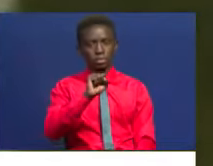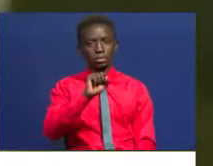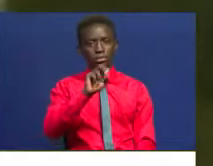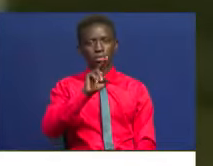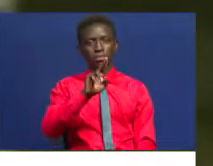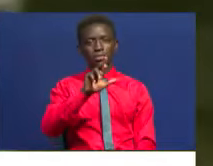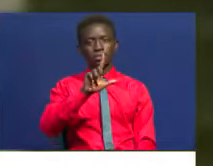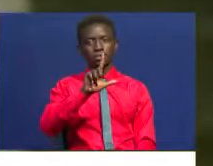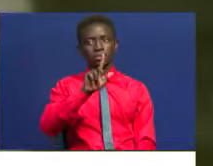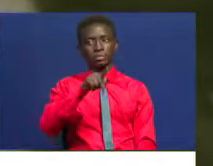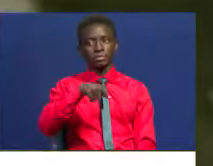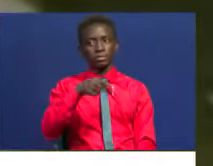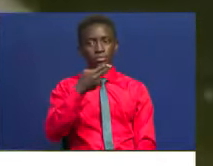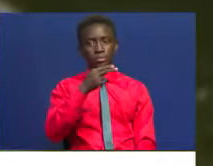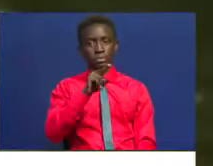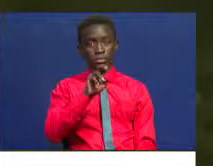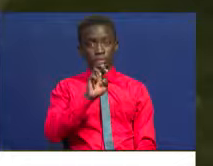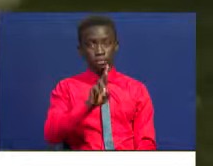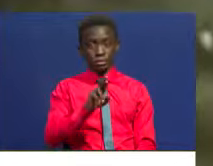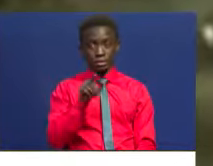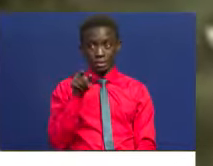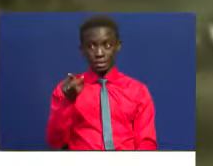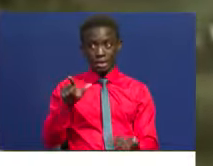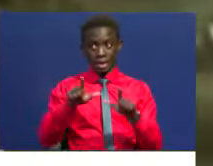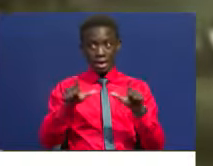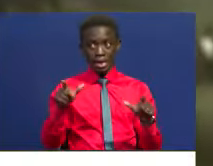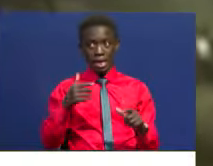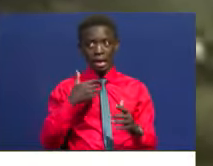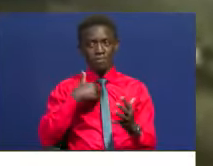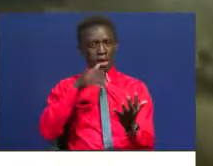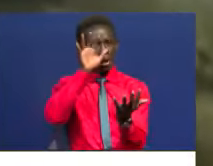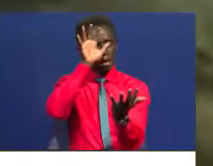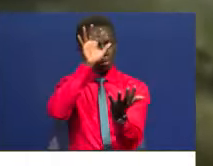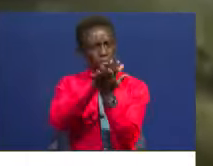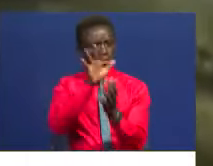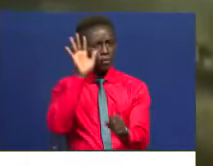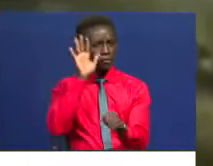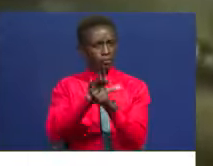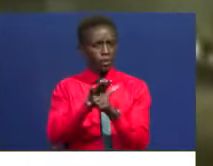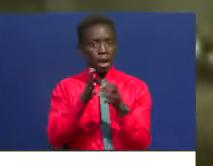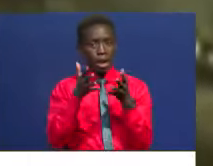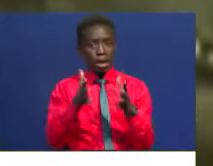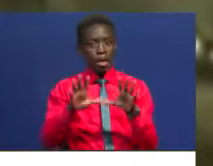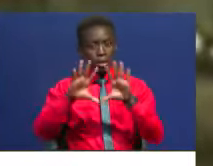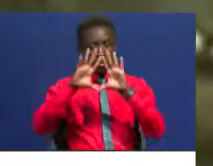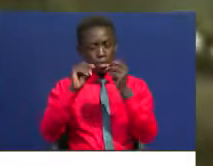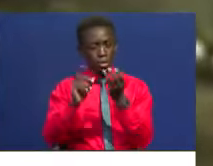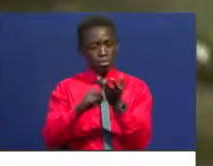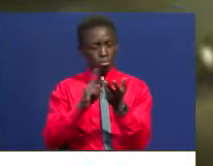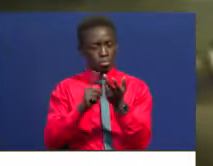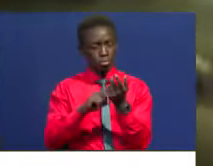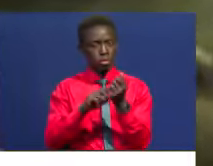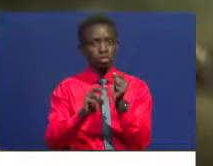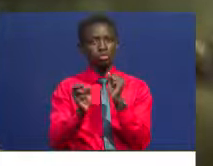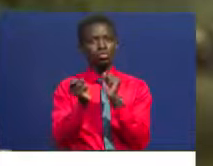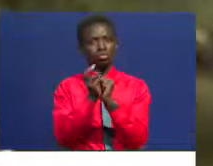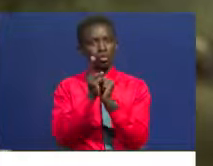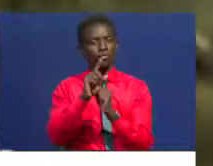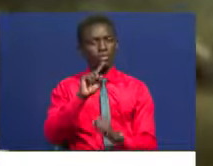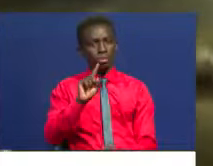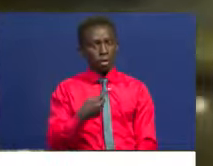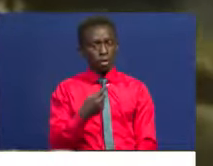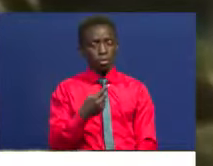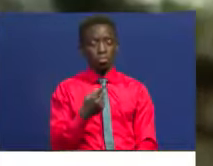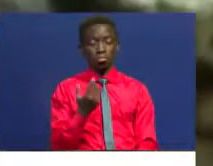largest concentration of crocodiles at 12,000. According to the county government of